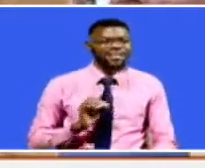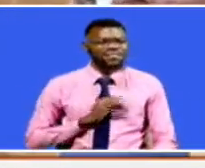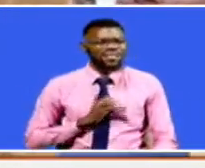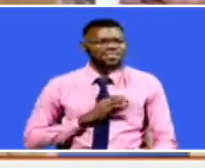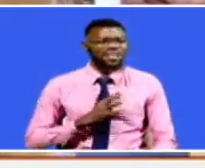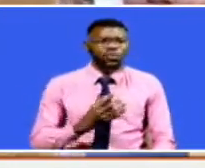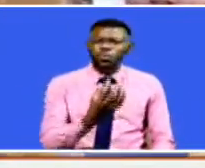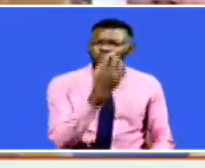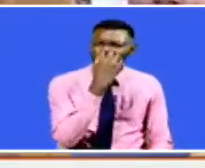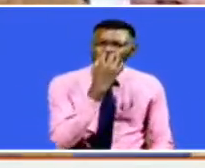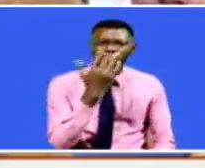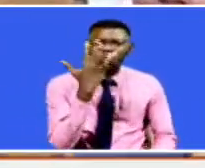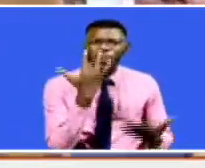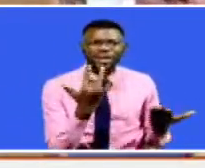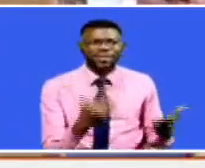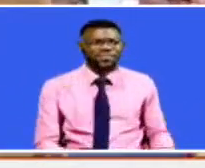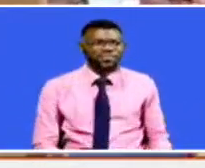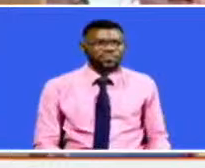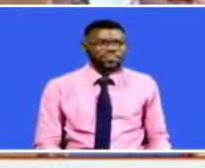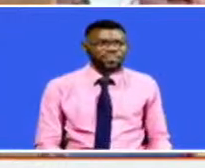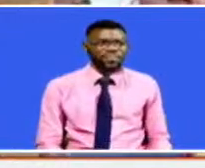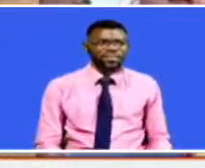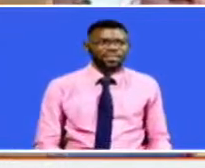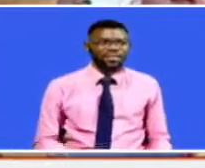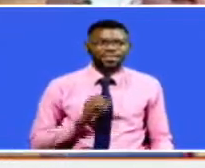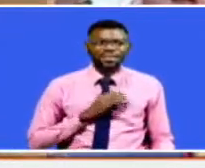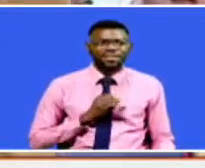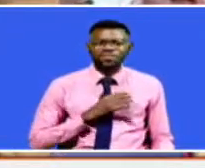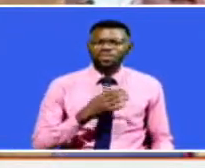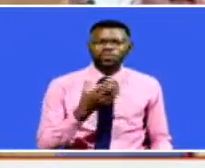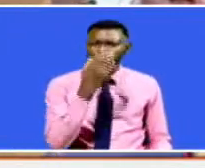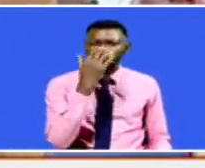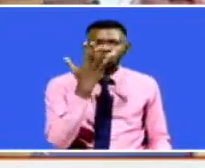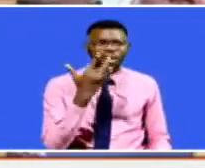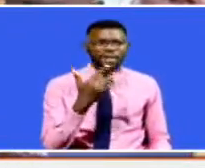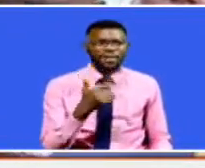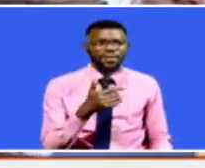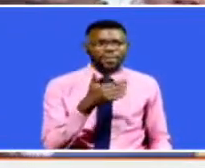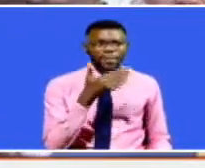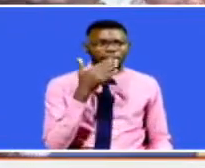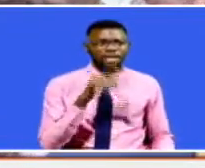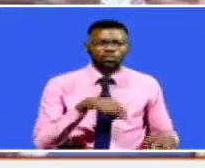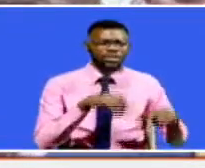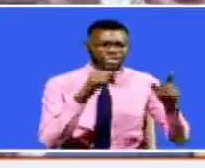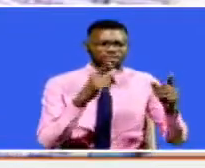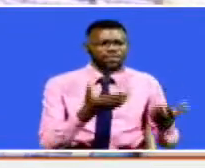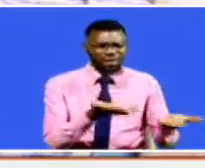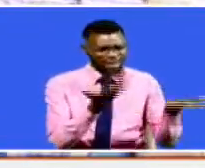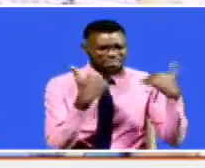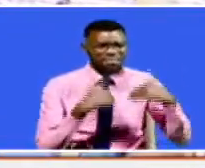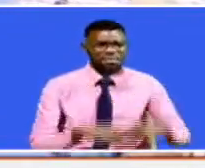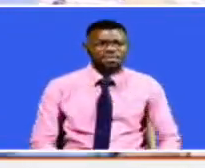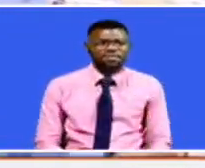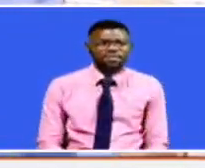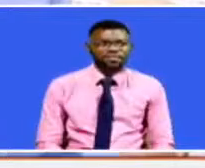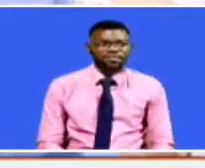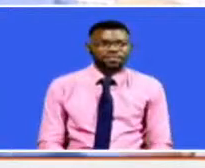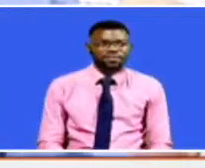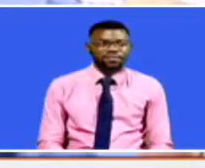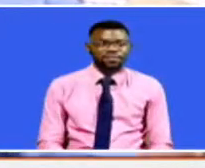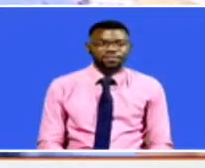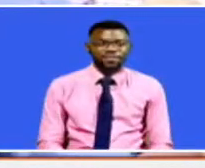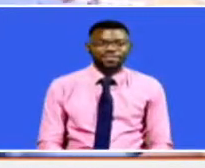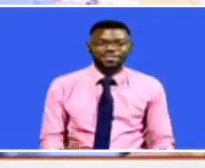Zakayo anaitwa Ruto, huyu Goliath anaitwa Ruto, toka mbele, toa jam, tusionane na yeye. Sawa sawa? Nikapoteza ndugu wao